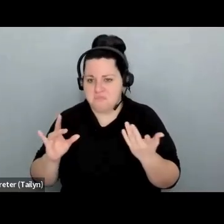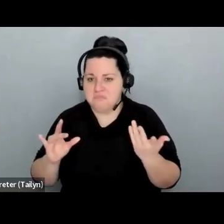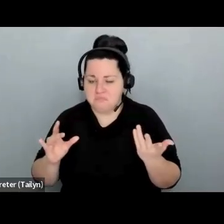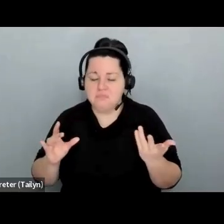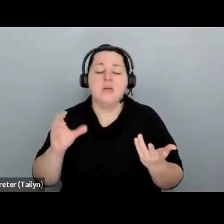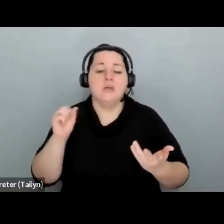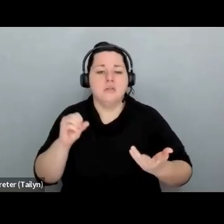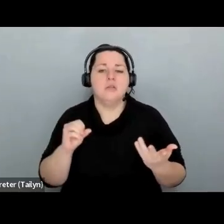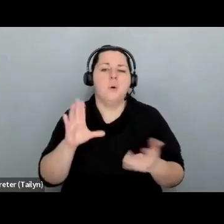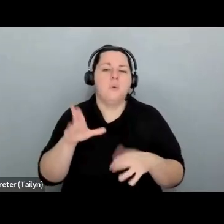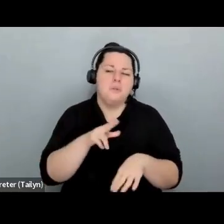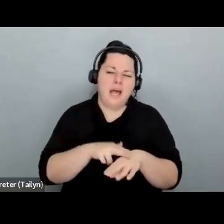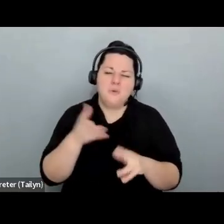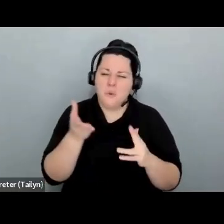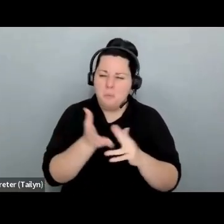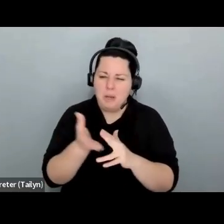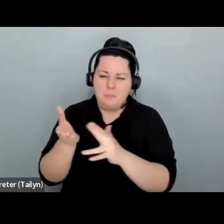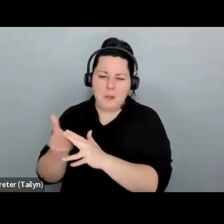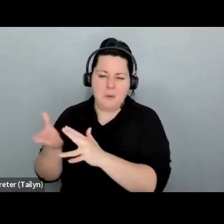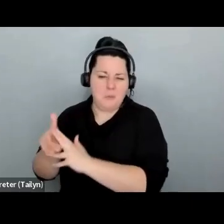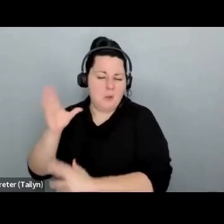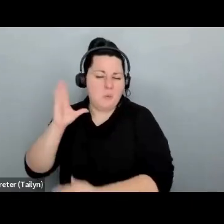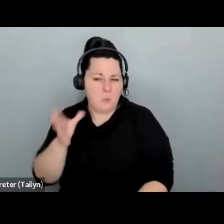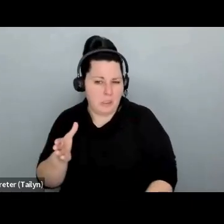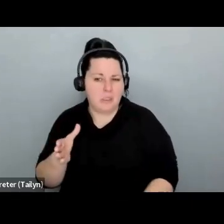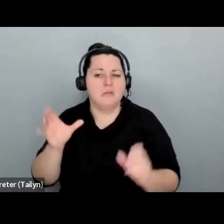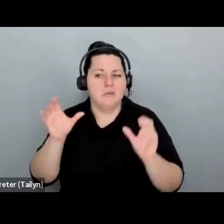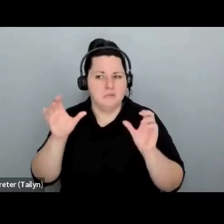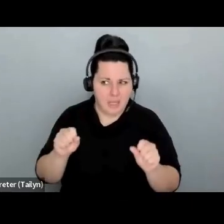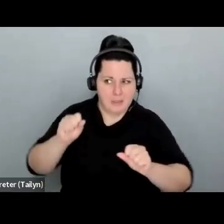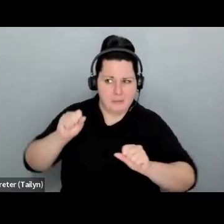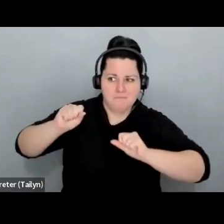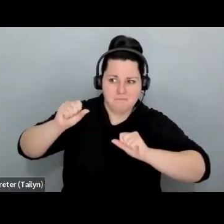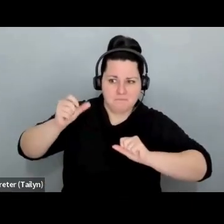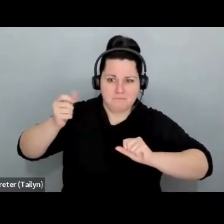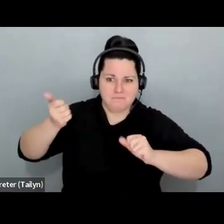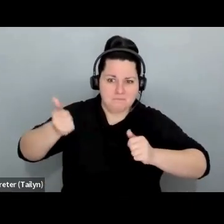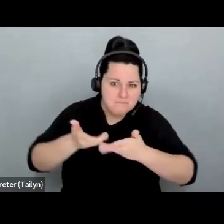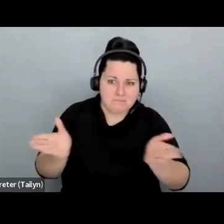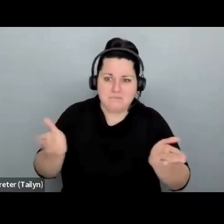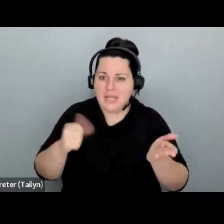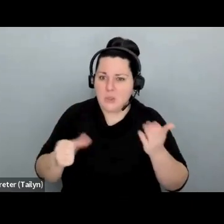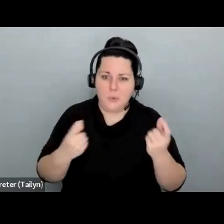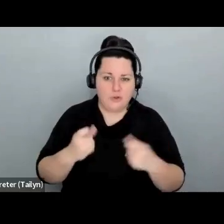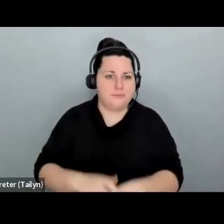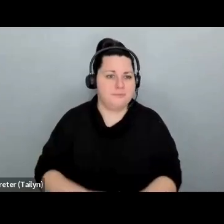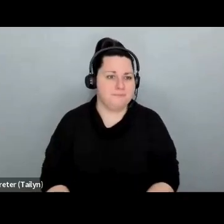we'll have some natural breaks throughout where we can get to those questions as well.